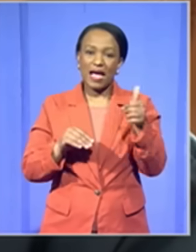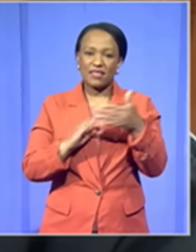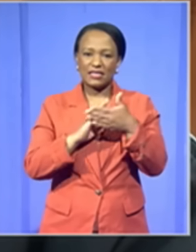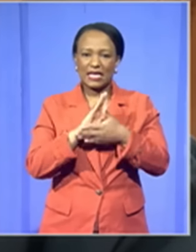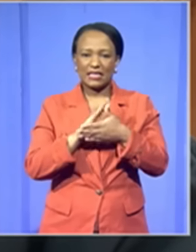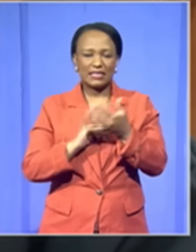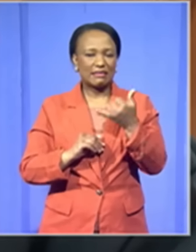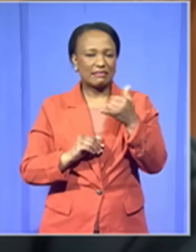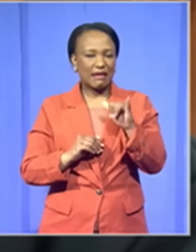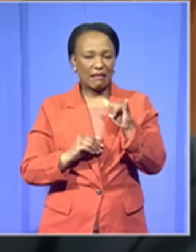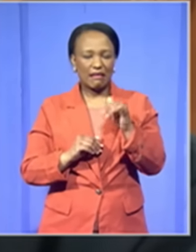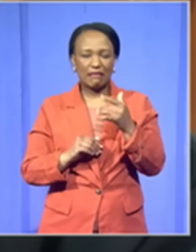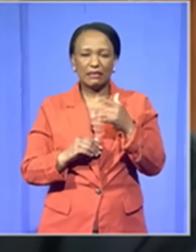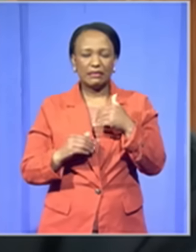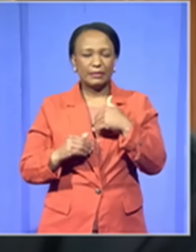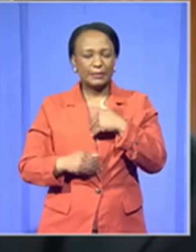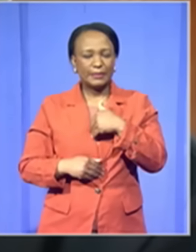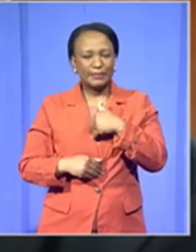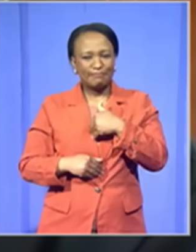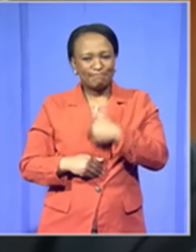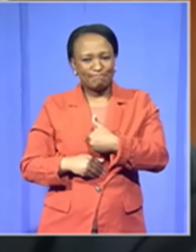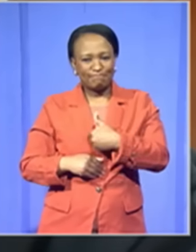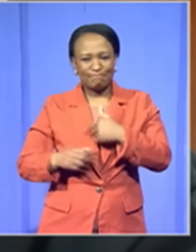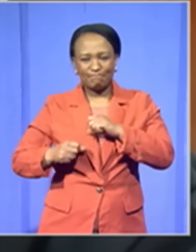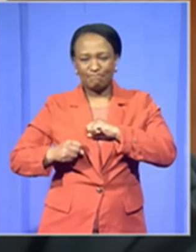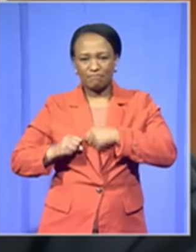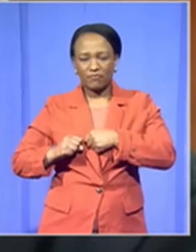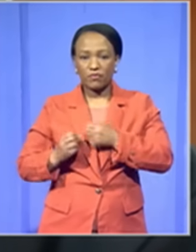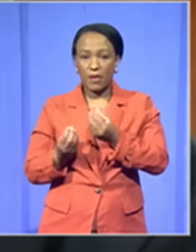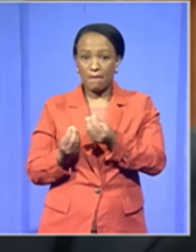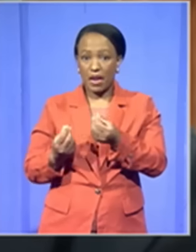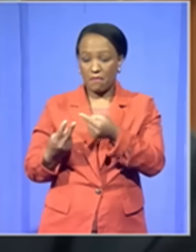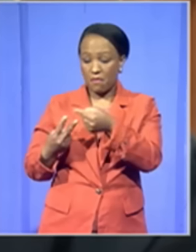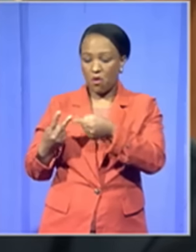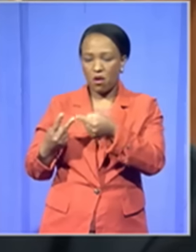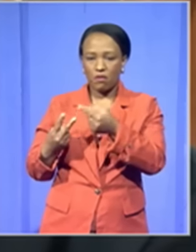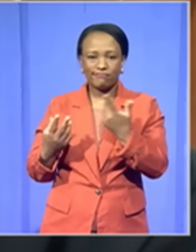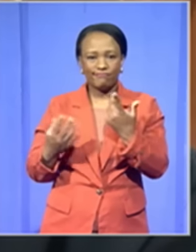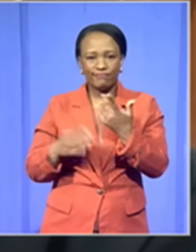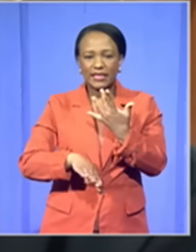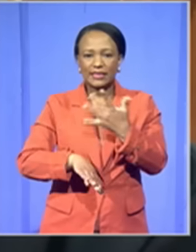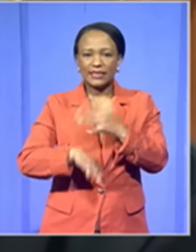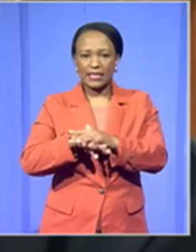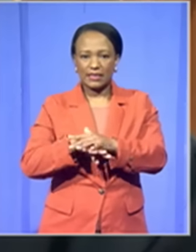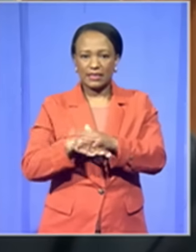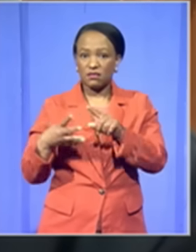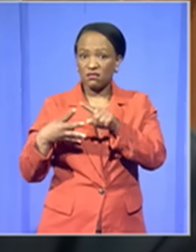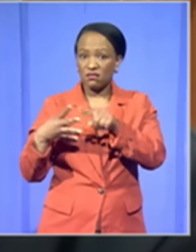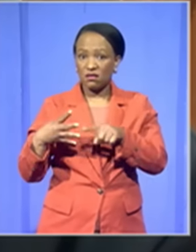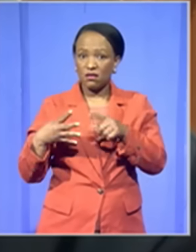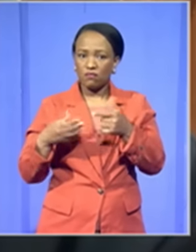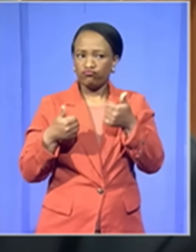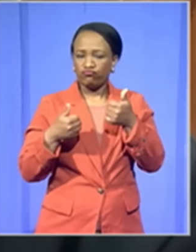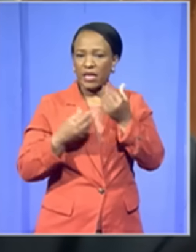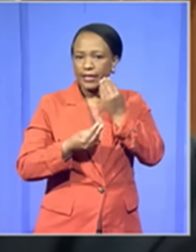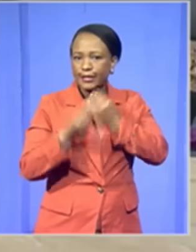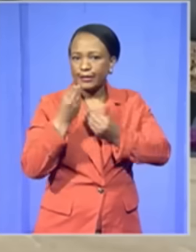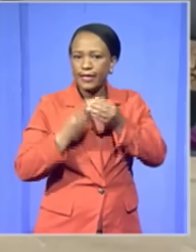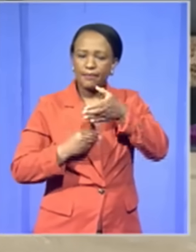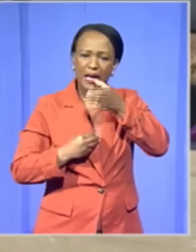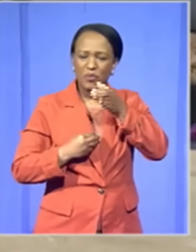ntse ba sithabetse maikutlo ka hore bana ba bona ha ba sa phela empa baqosuwa bona ba ntse ba eja ba